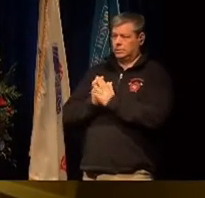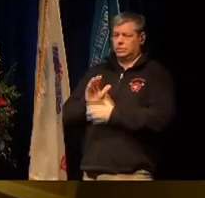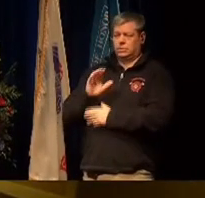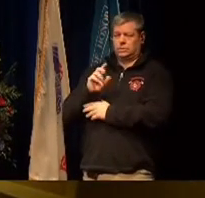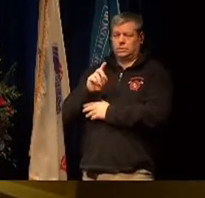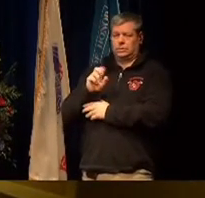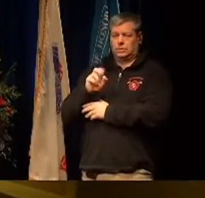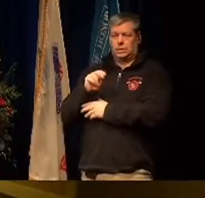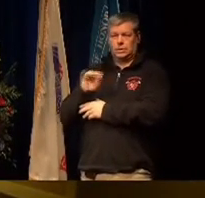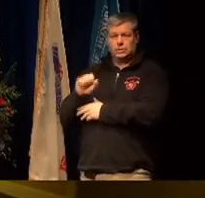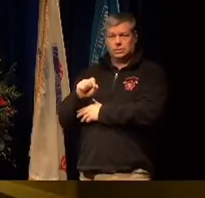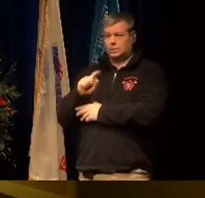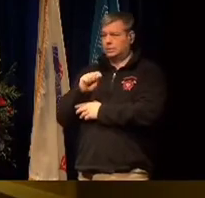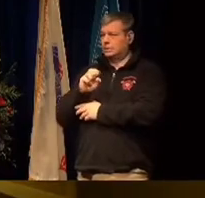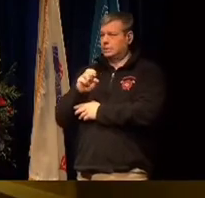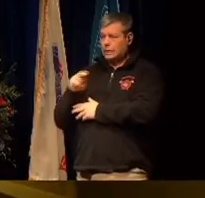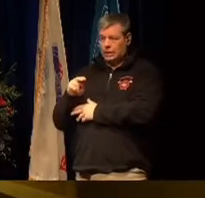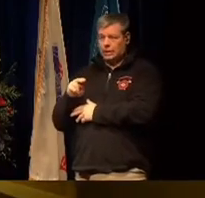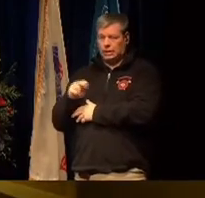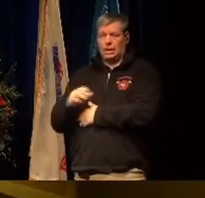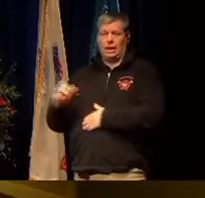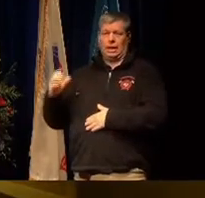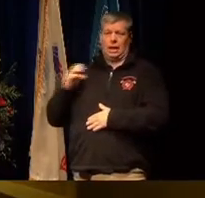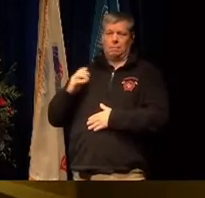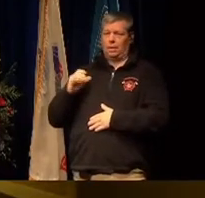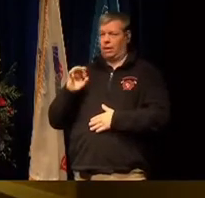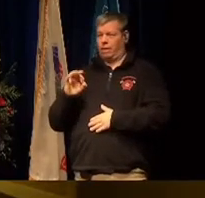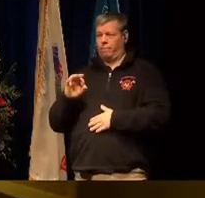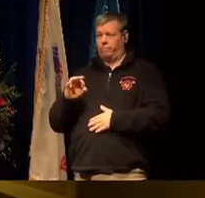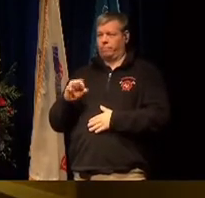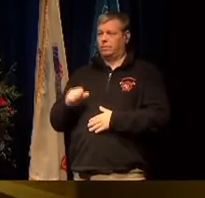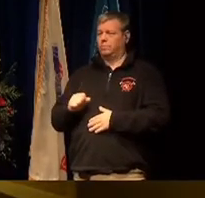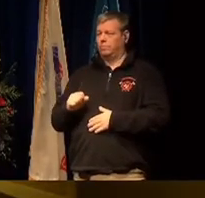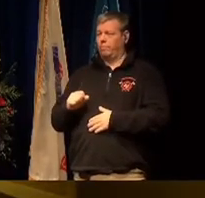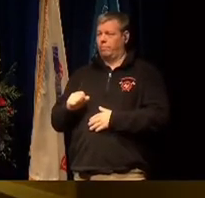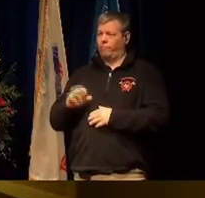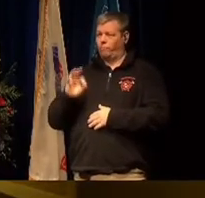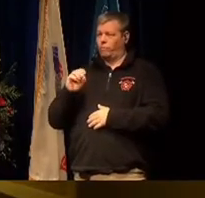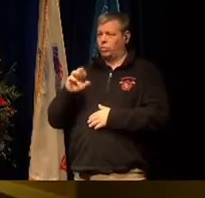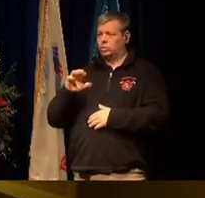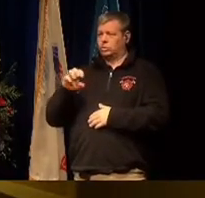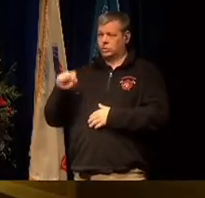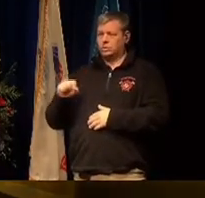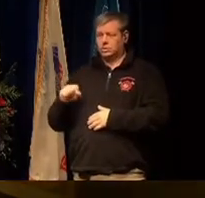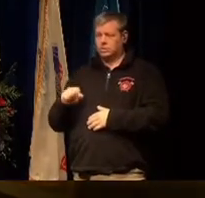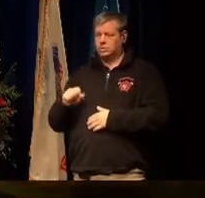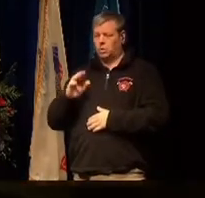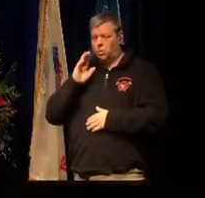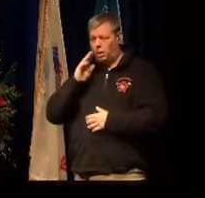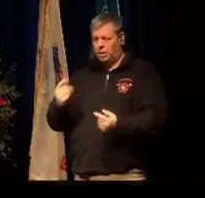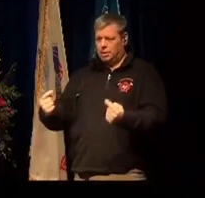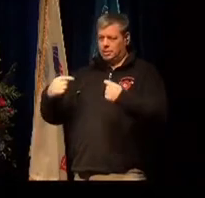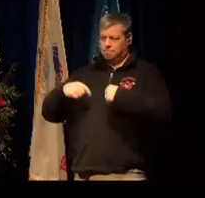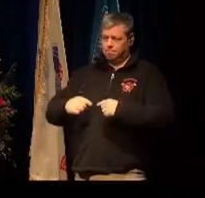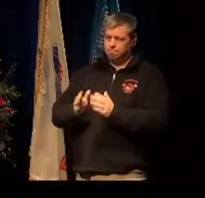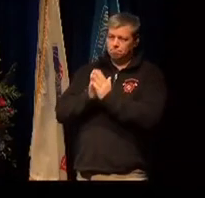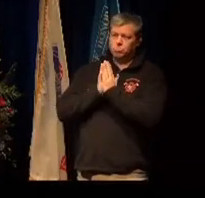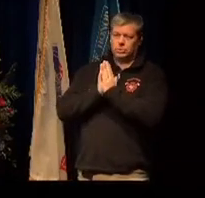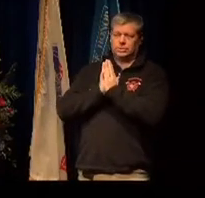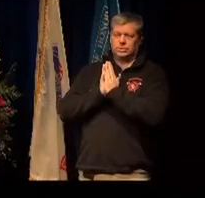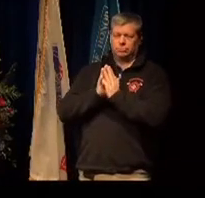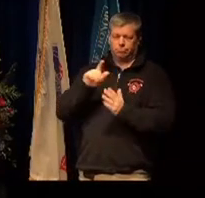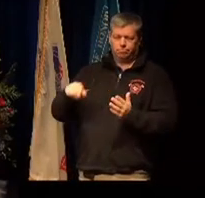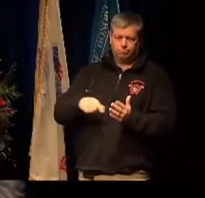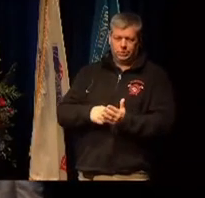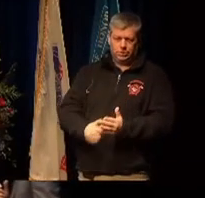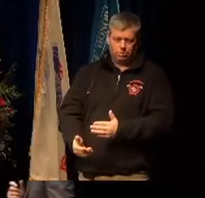Special Forces, would you come and join me? The captain is going to start our service with a prayer this morning.